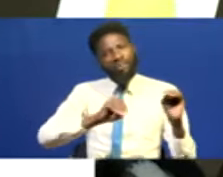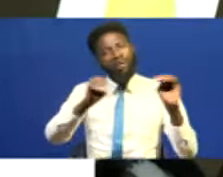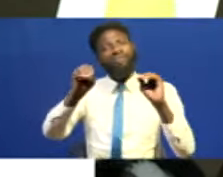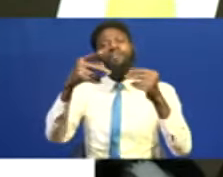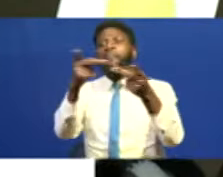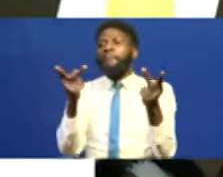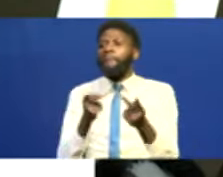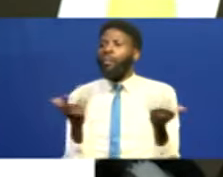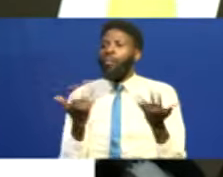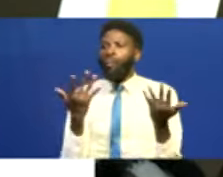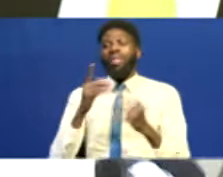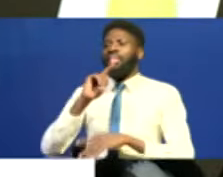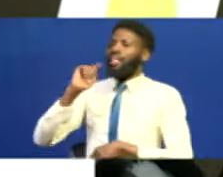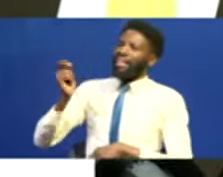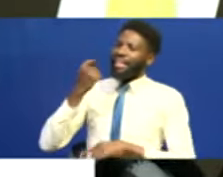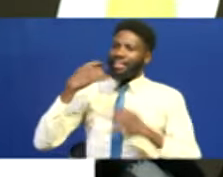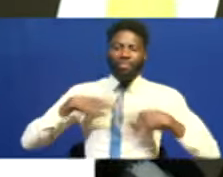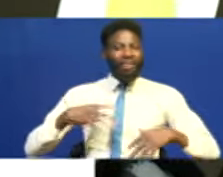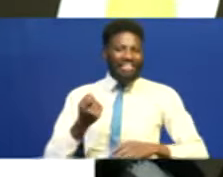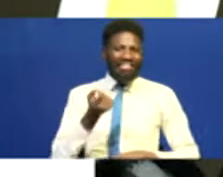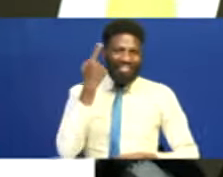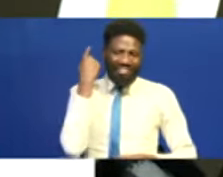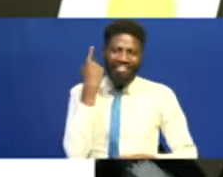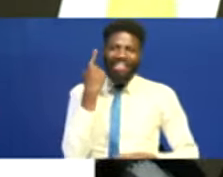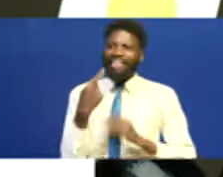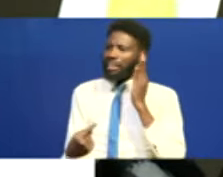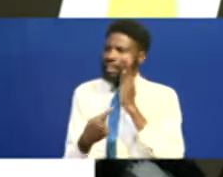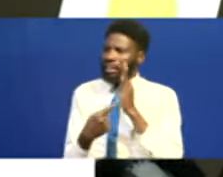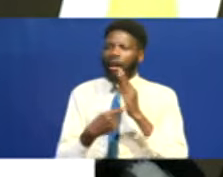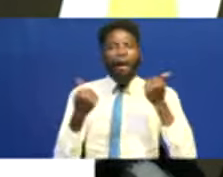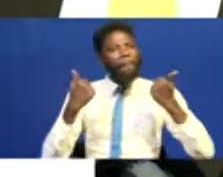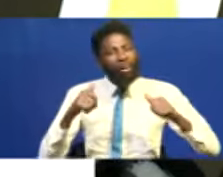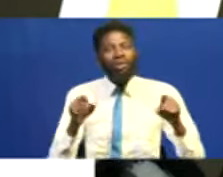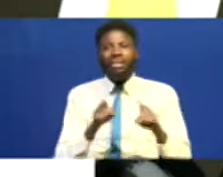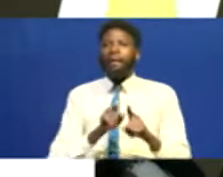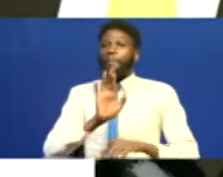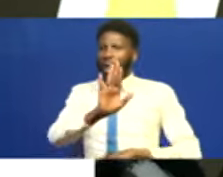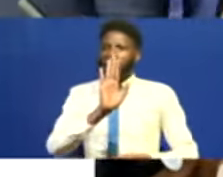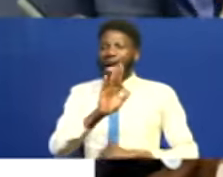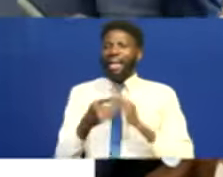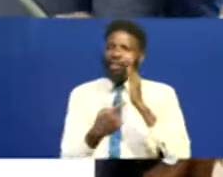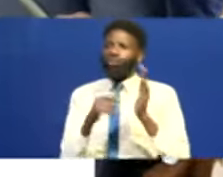to understand the power of this technology and also the power of their own digital identity.